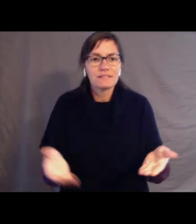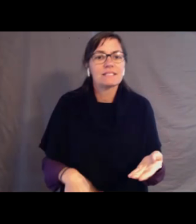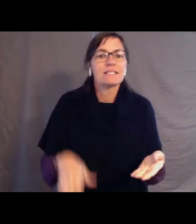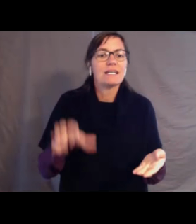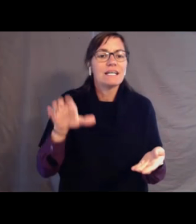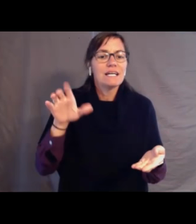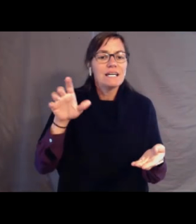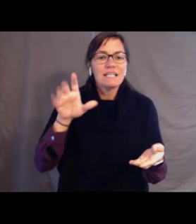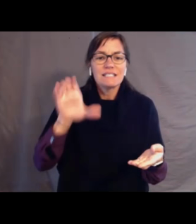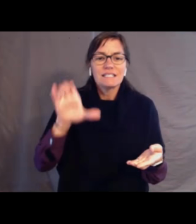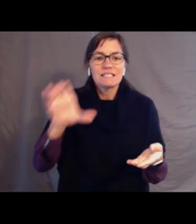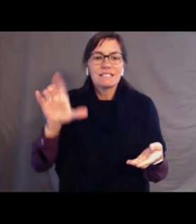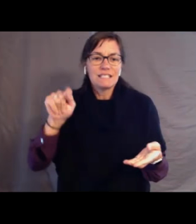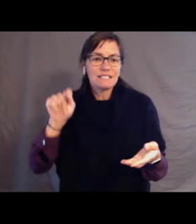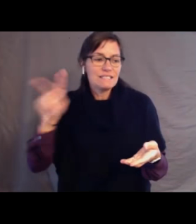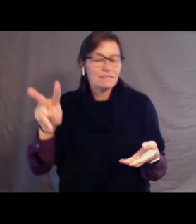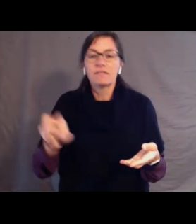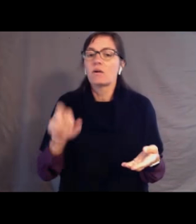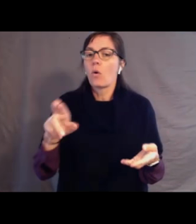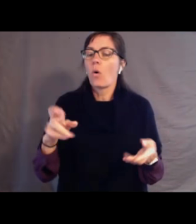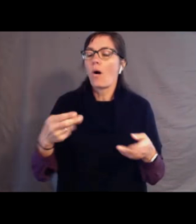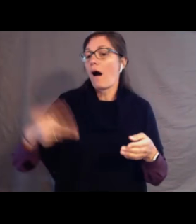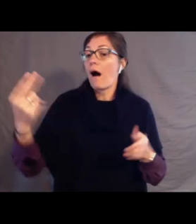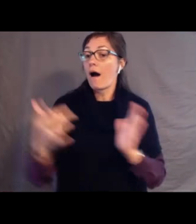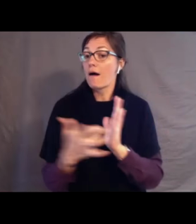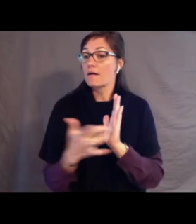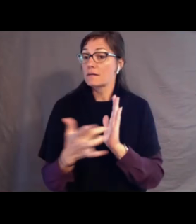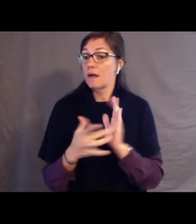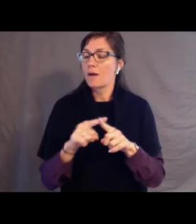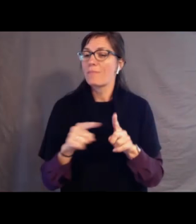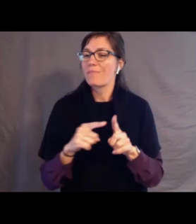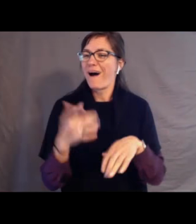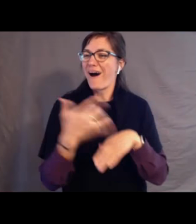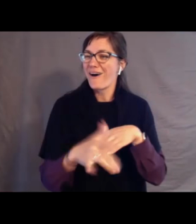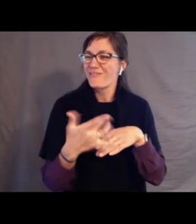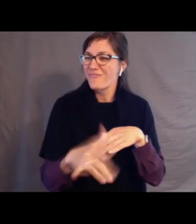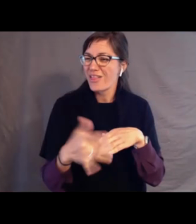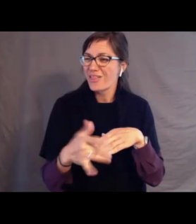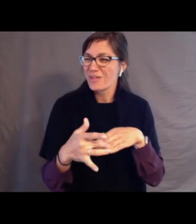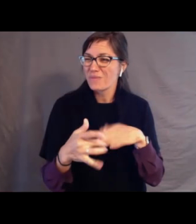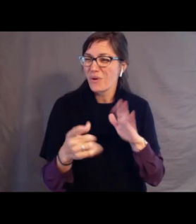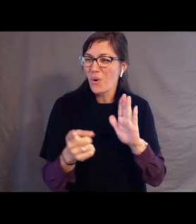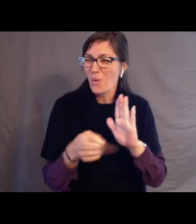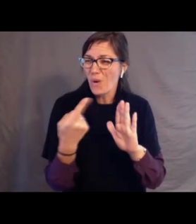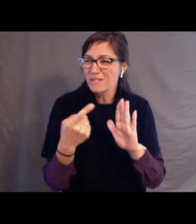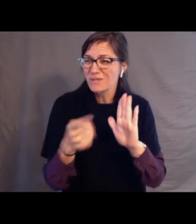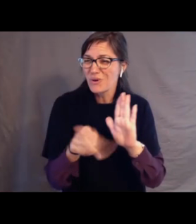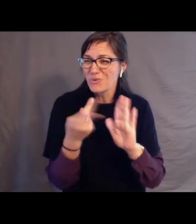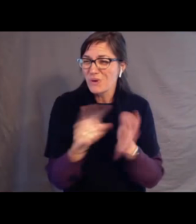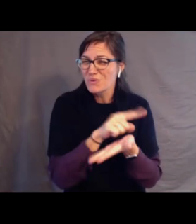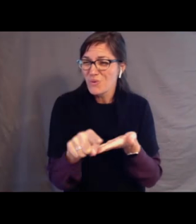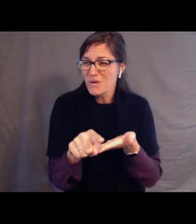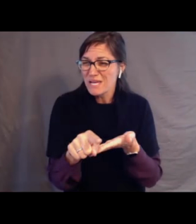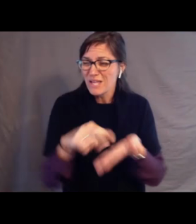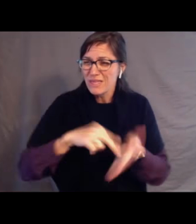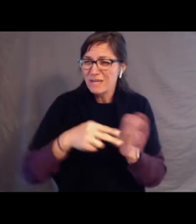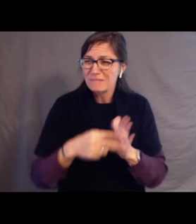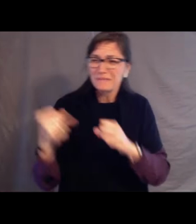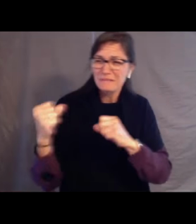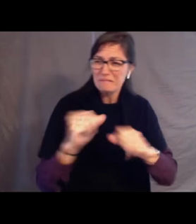or it's a very high-tech device, but it's only available to the student once or twice a week, that often is not a